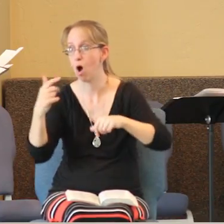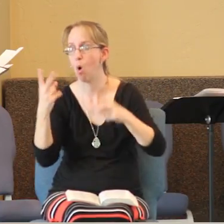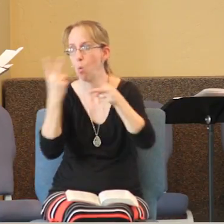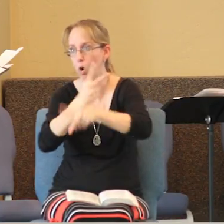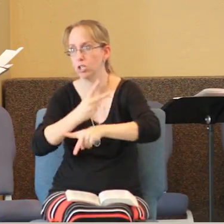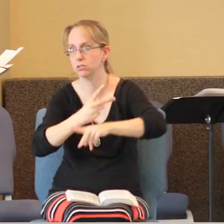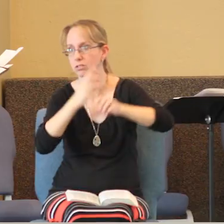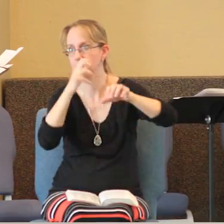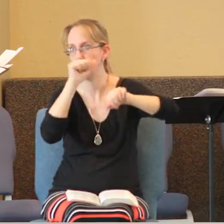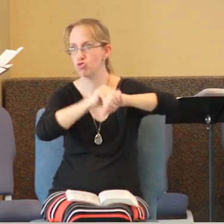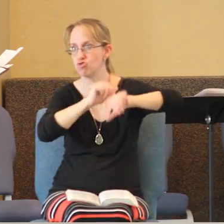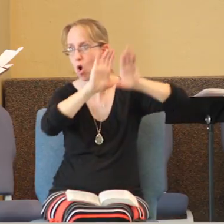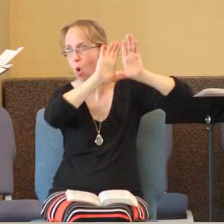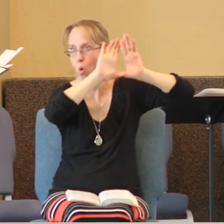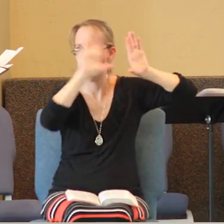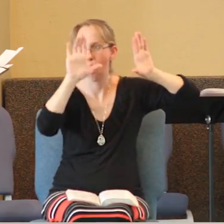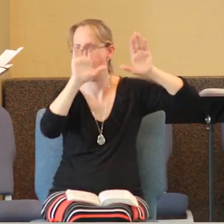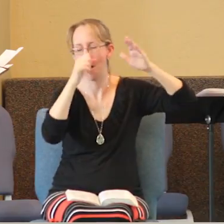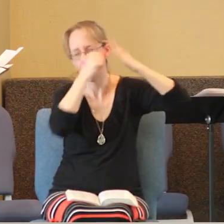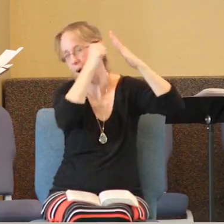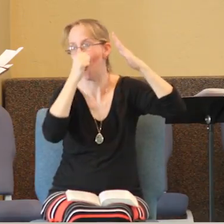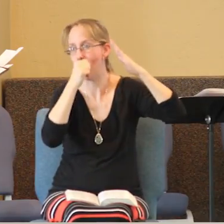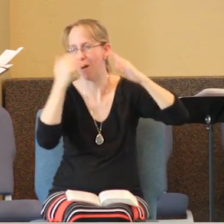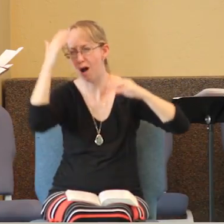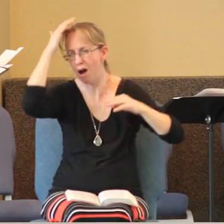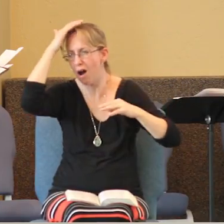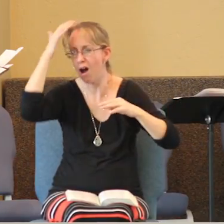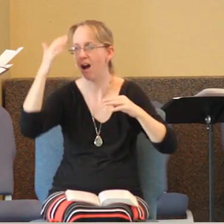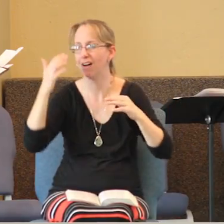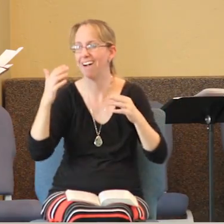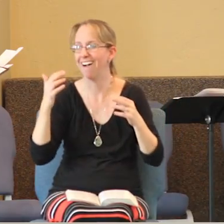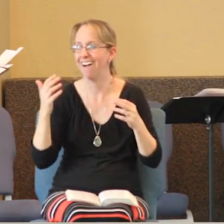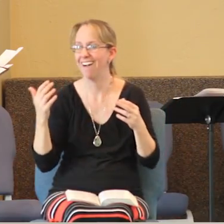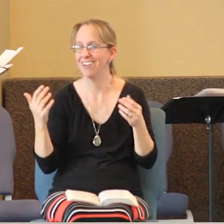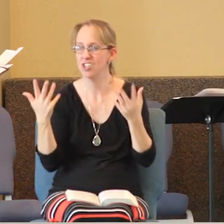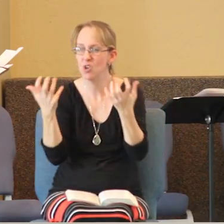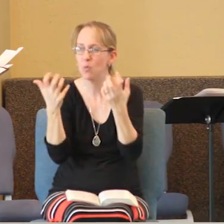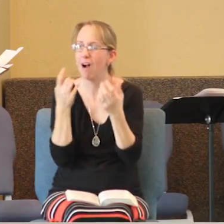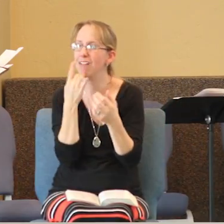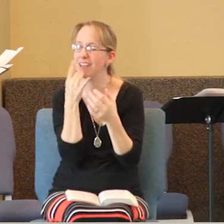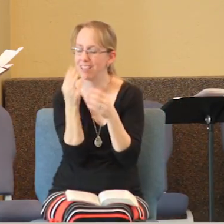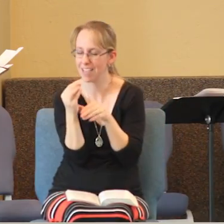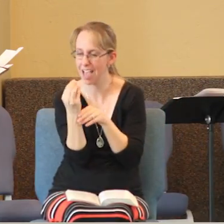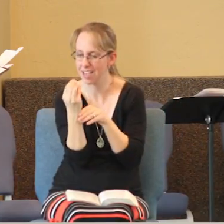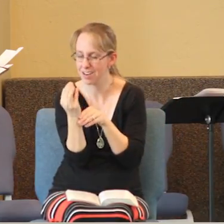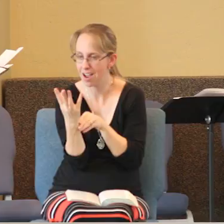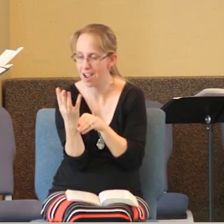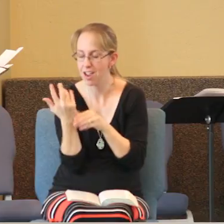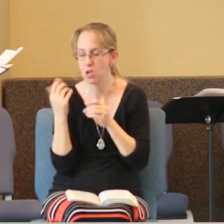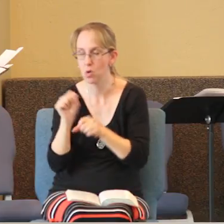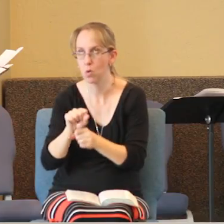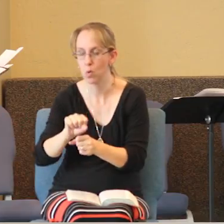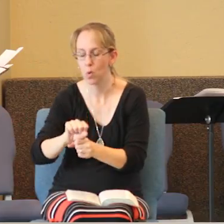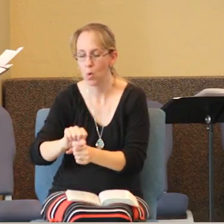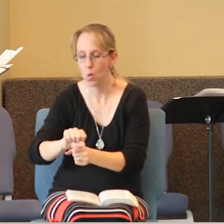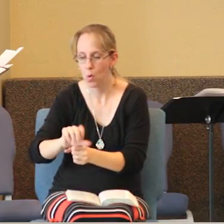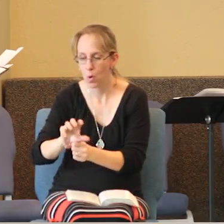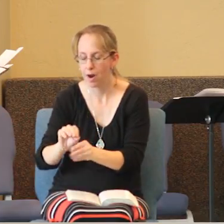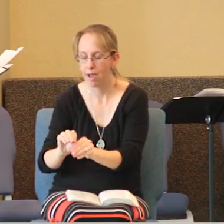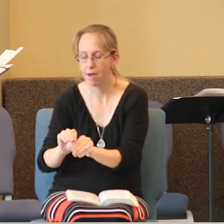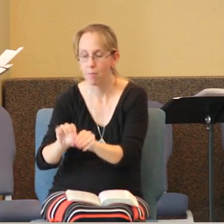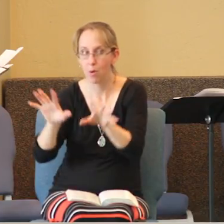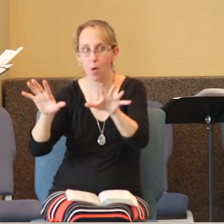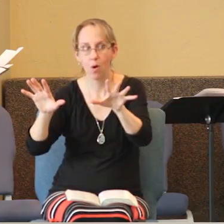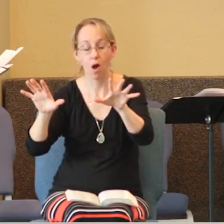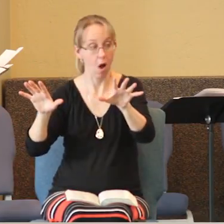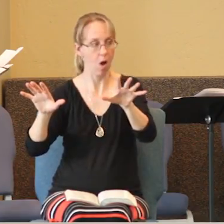a stone wall. And you light that lighter, or you turn on that lamp or that lantern, and all of a sudden you